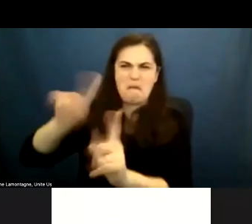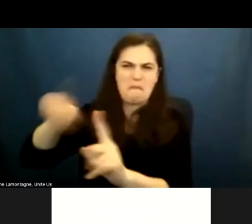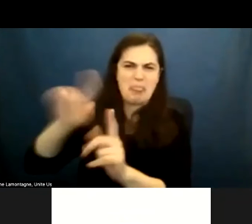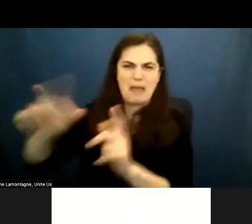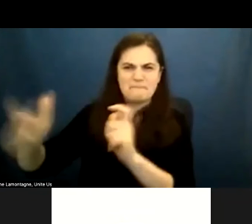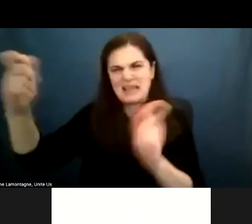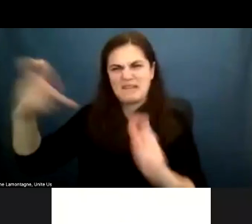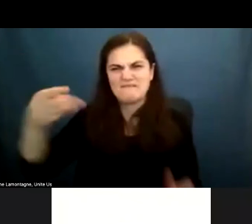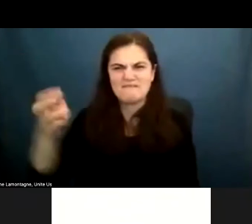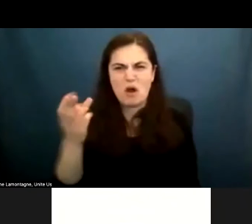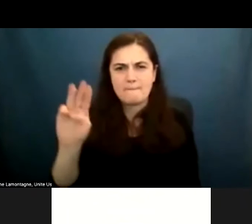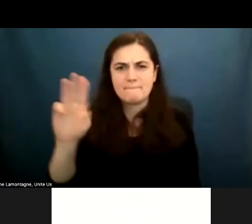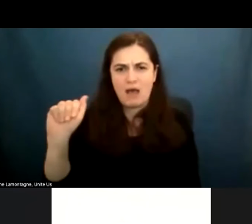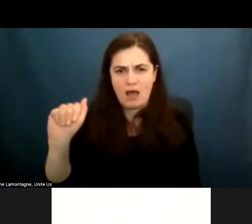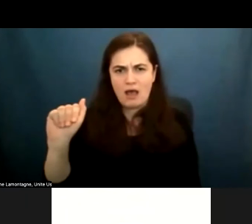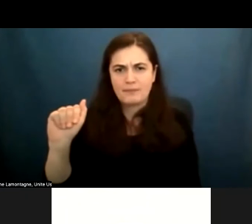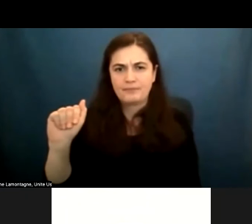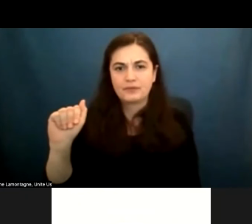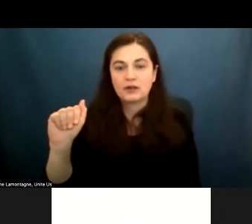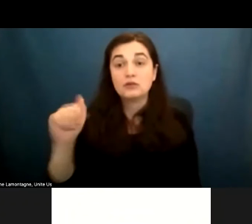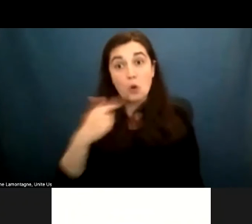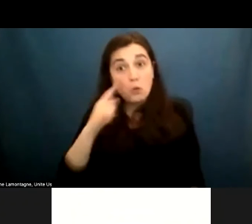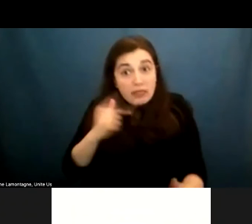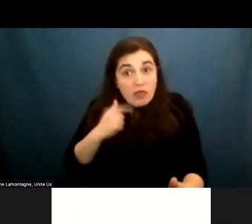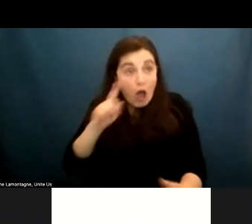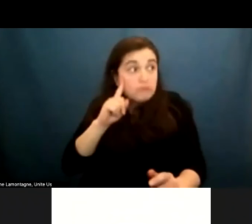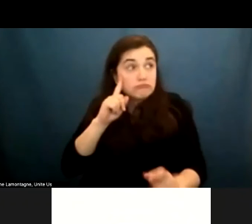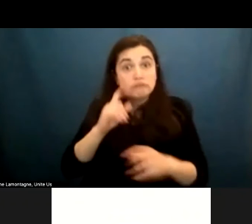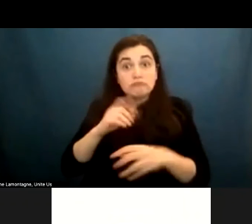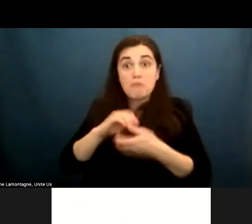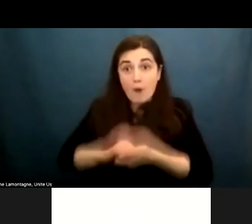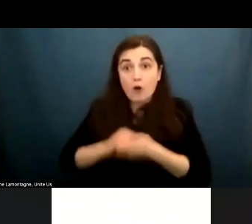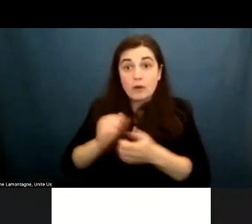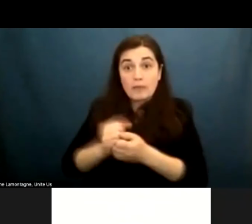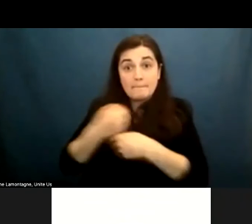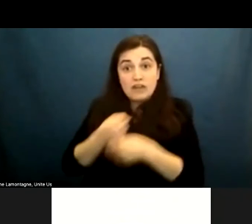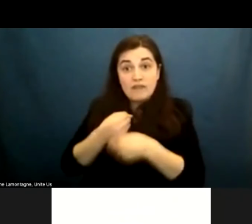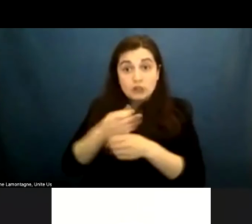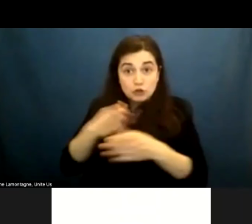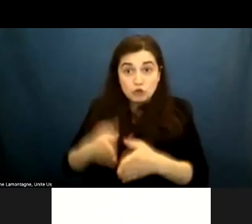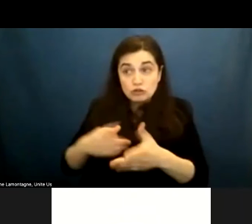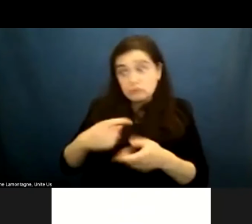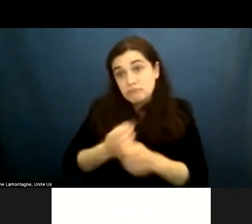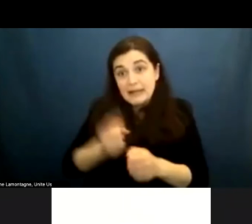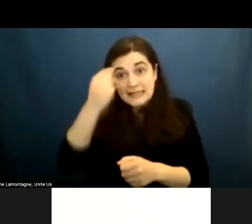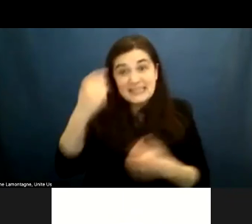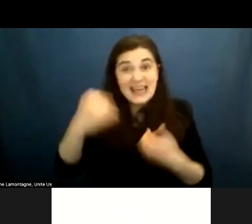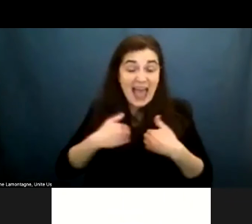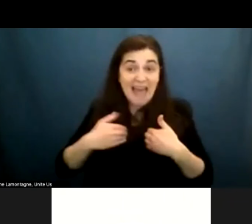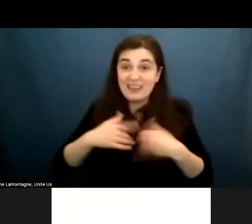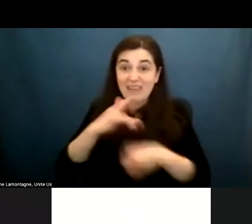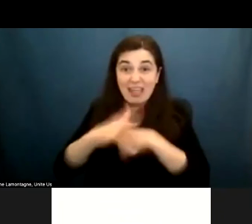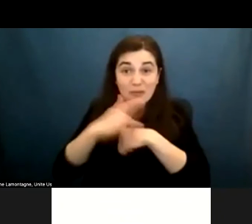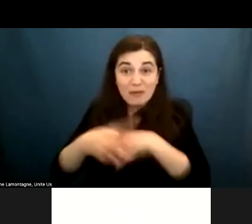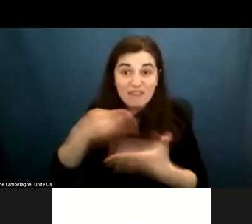deciding to partner with the manufacturers made sense, partly because they had the expertise and the capacity and frankly, the funds to